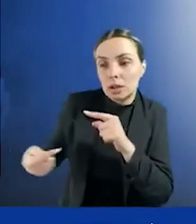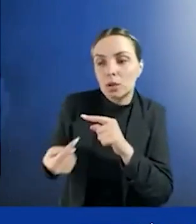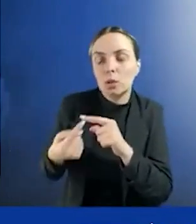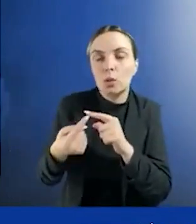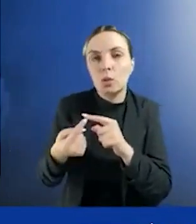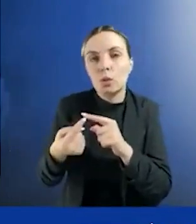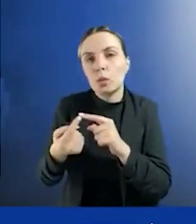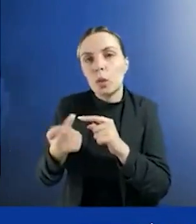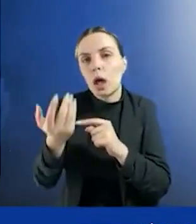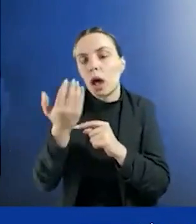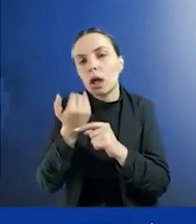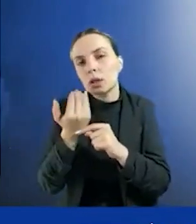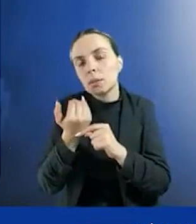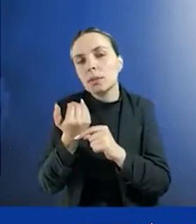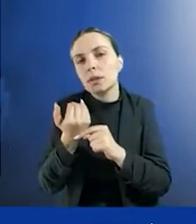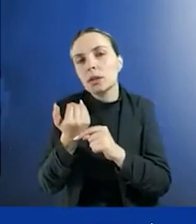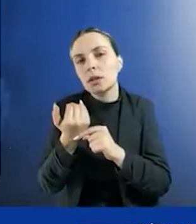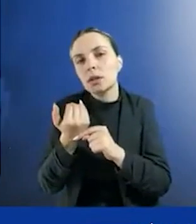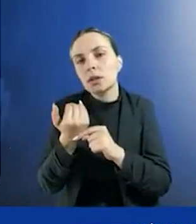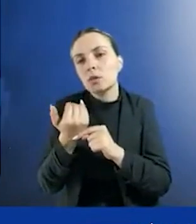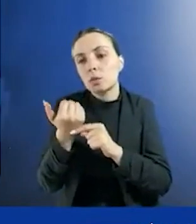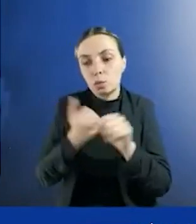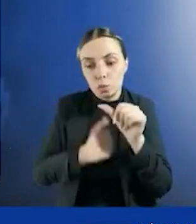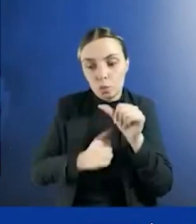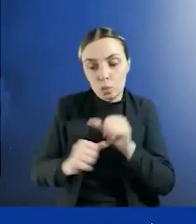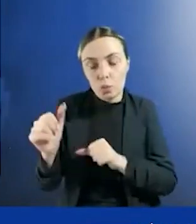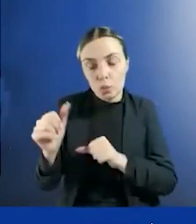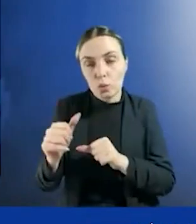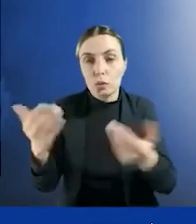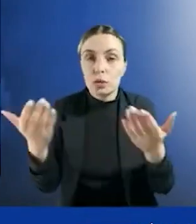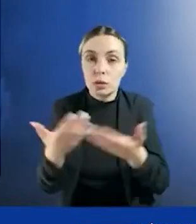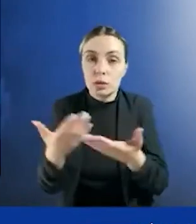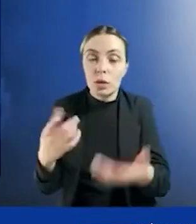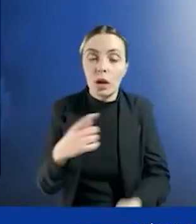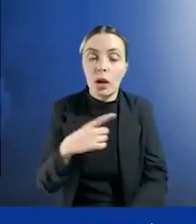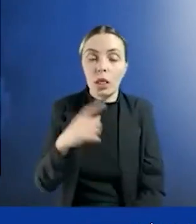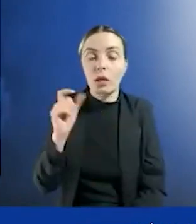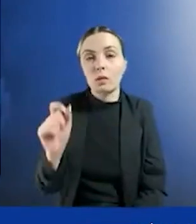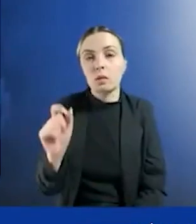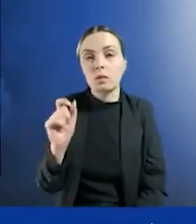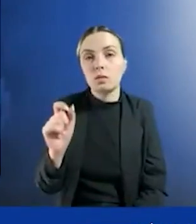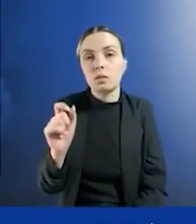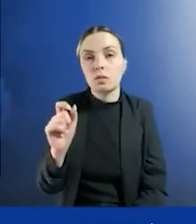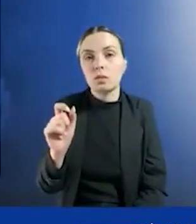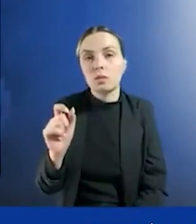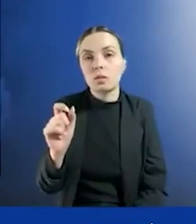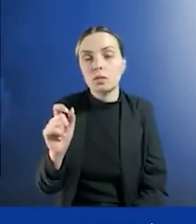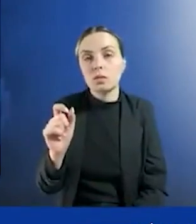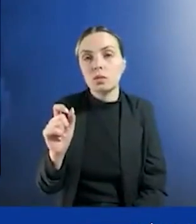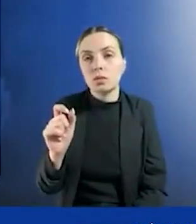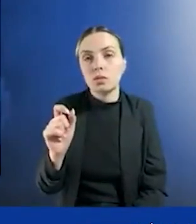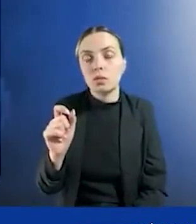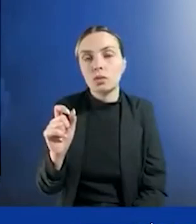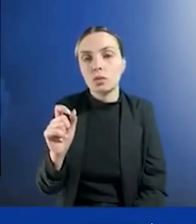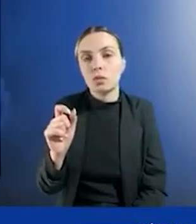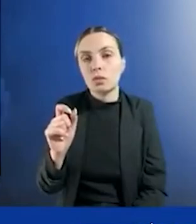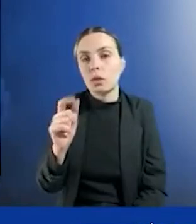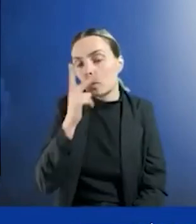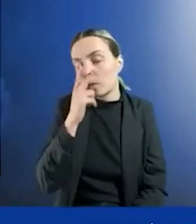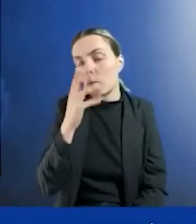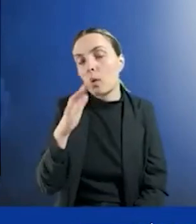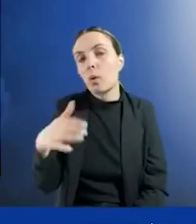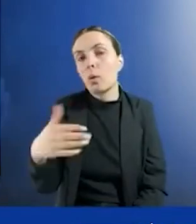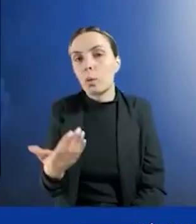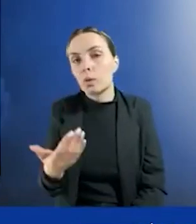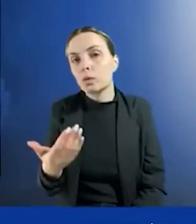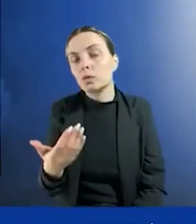Now, there is a common saying that when the stomach is not full, peace can never